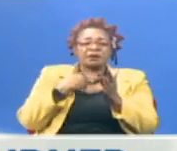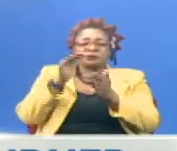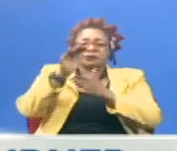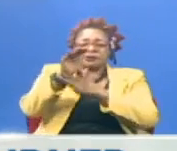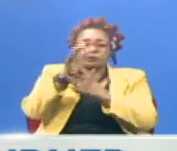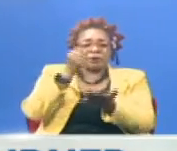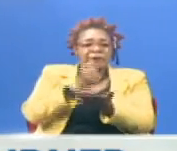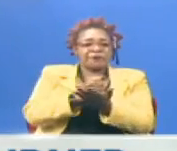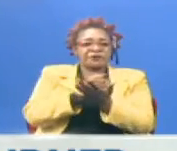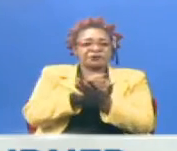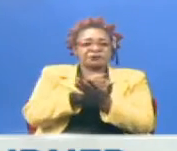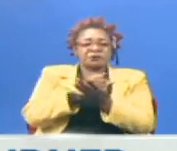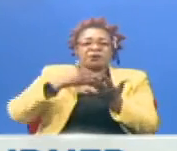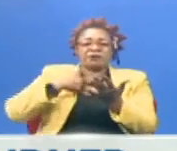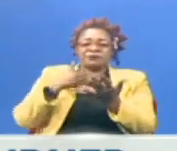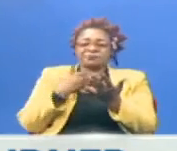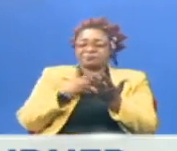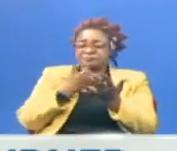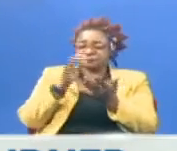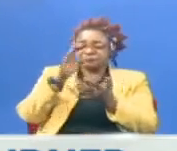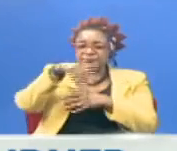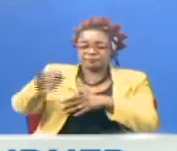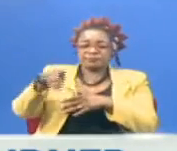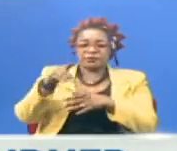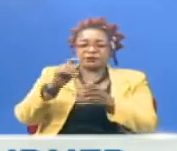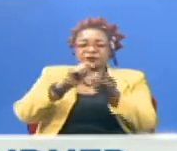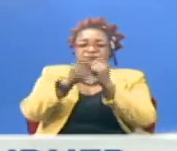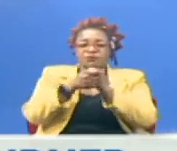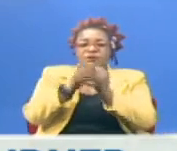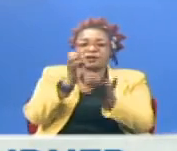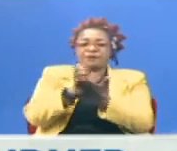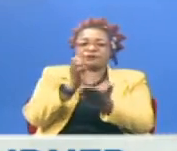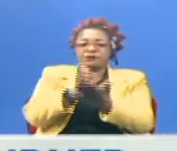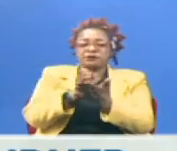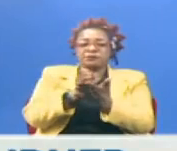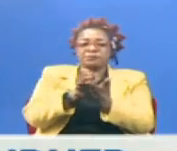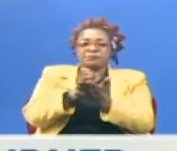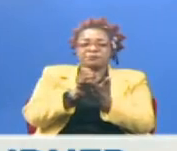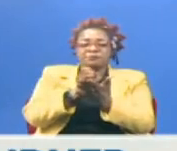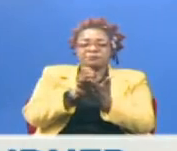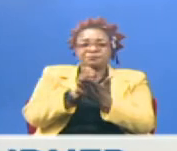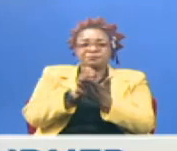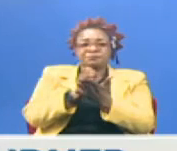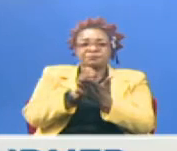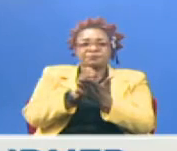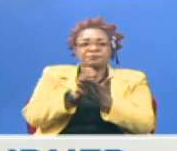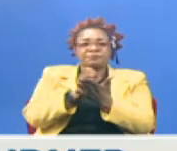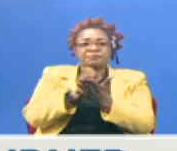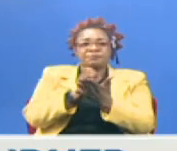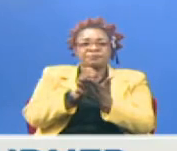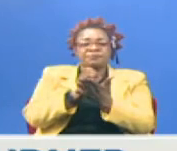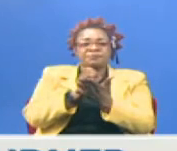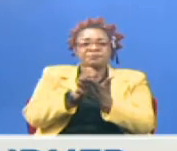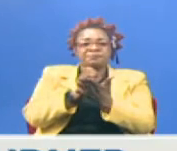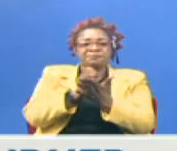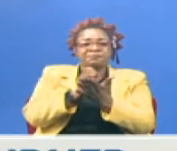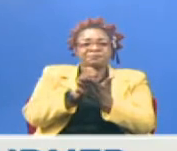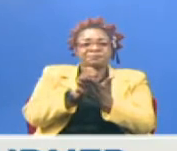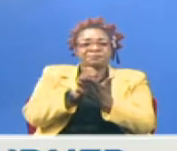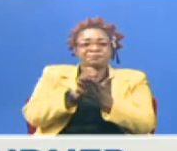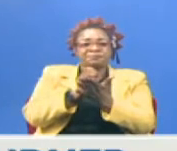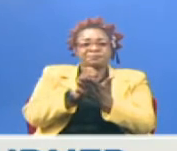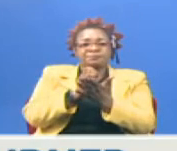office, seeking to have the DPP review the evidence and charges against them. The prosecution is not ready to